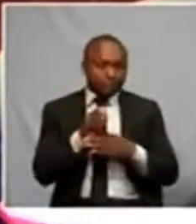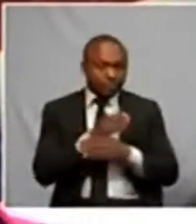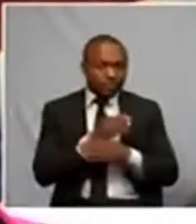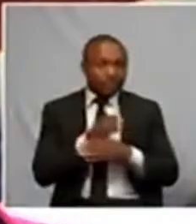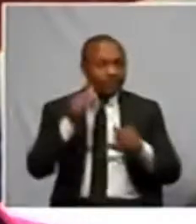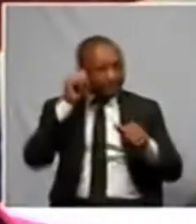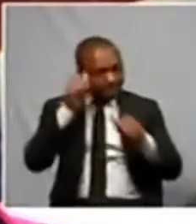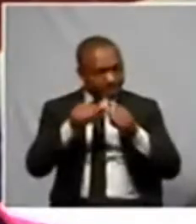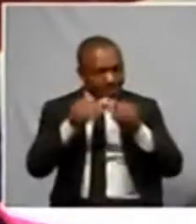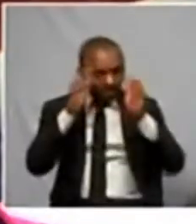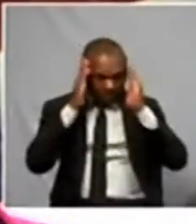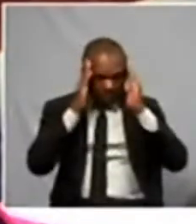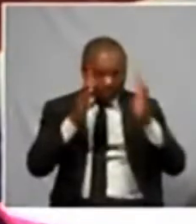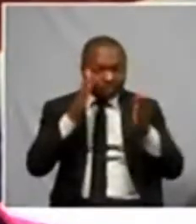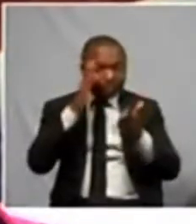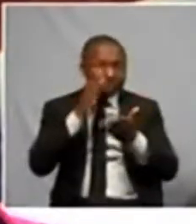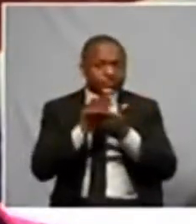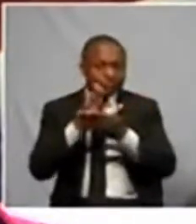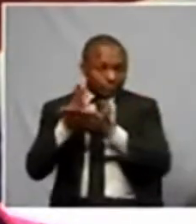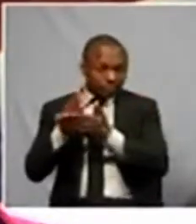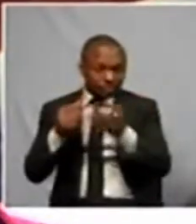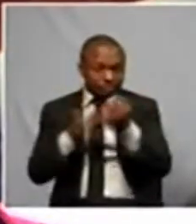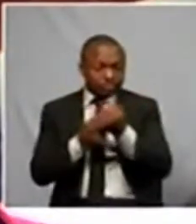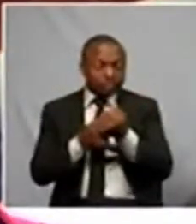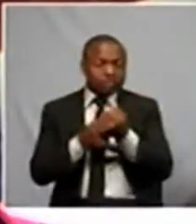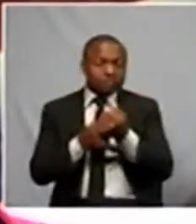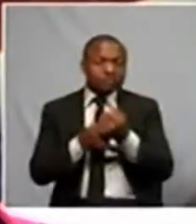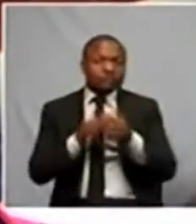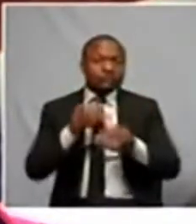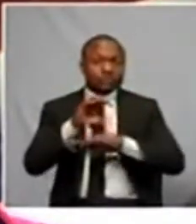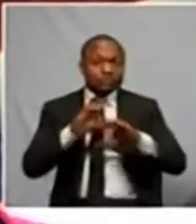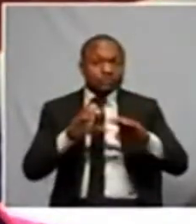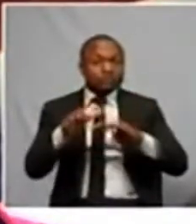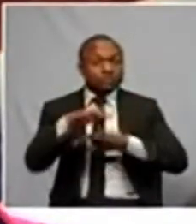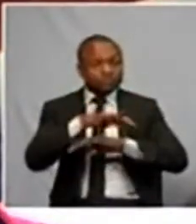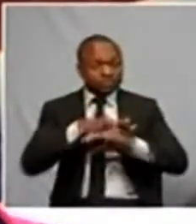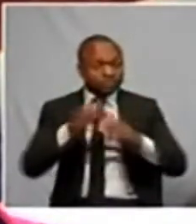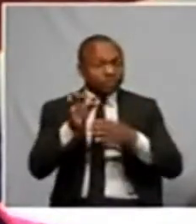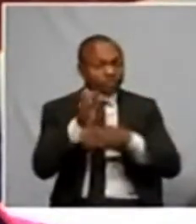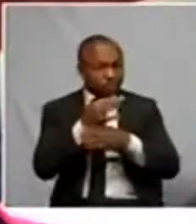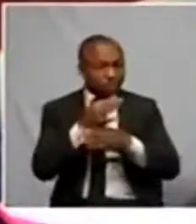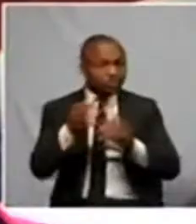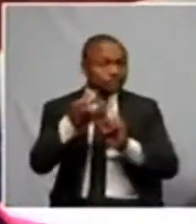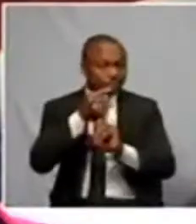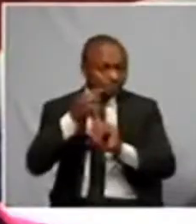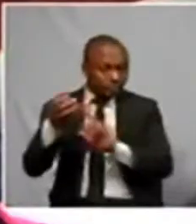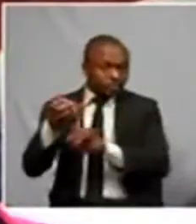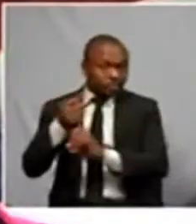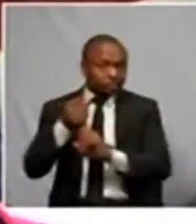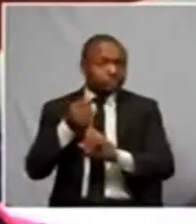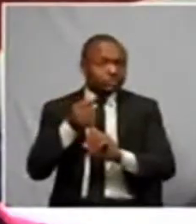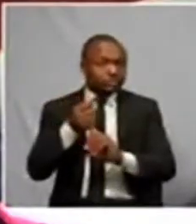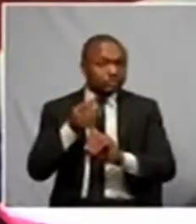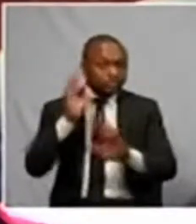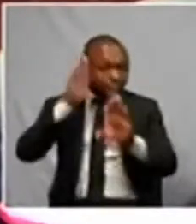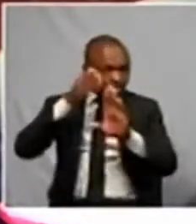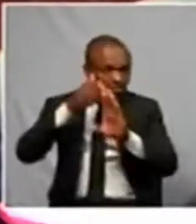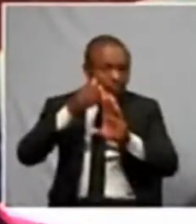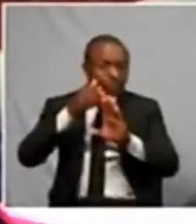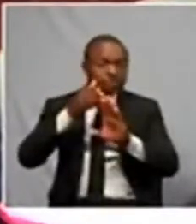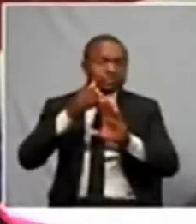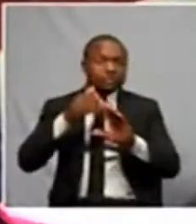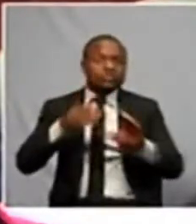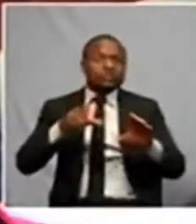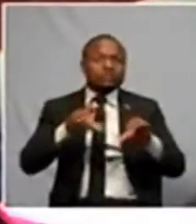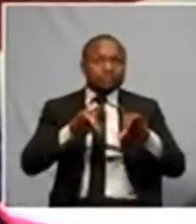focus is on curbing subsidies that drive overfishing, it could indirectly impact trade for landlocked countries if they